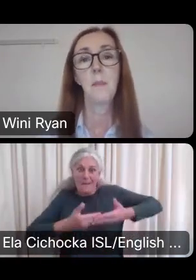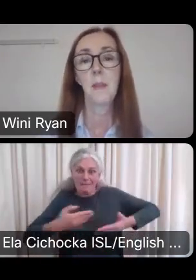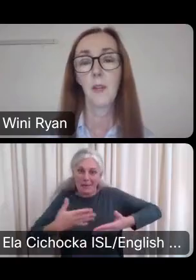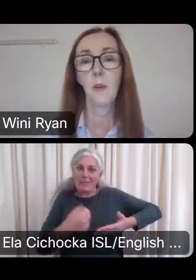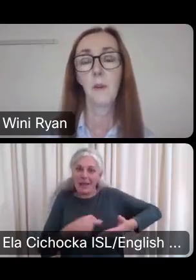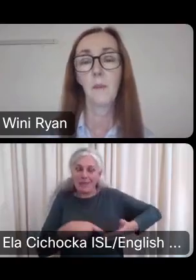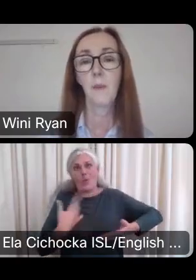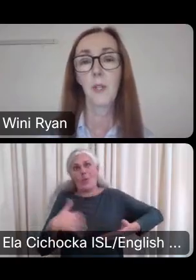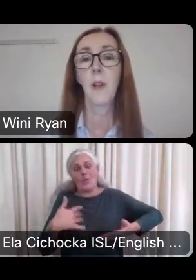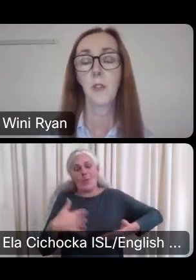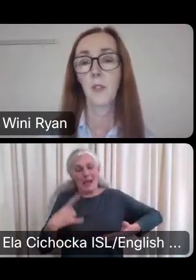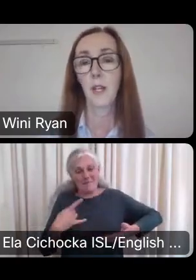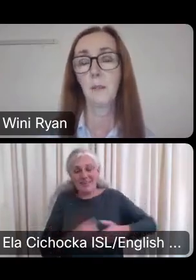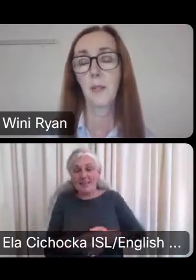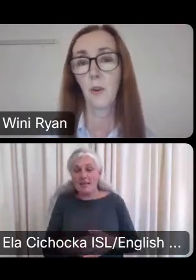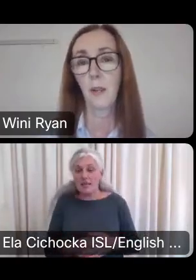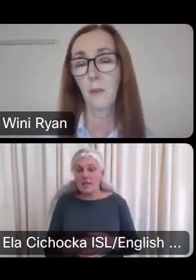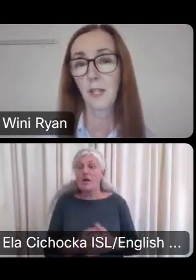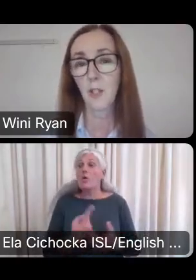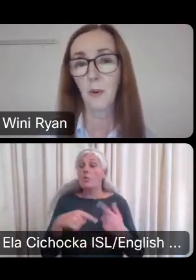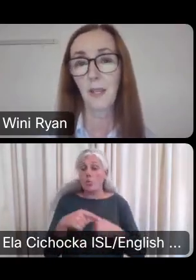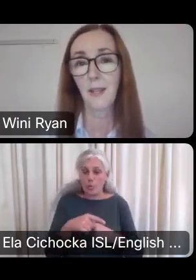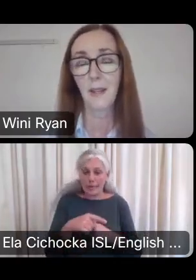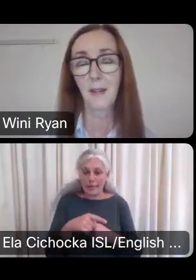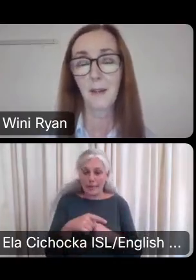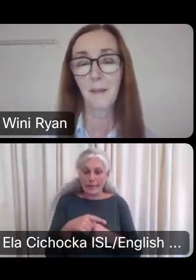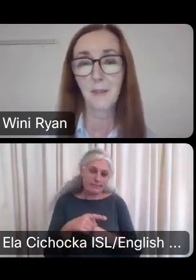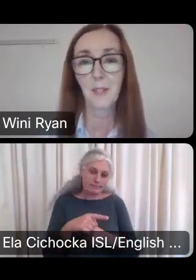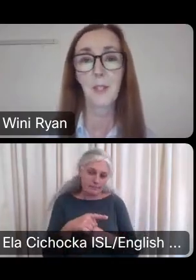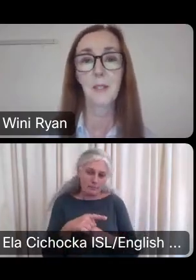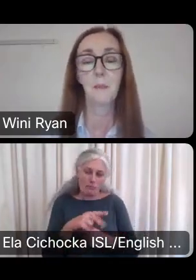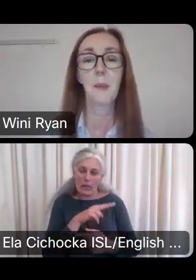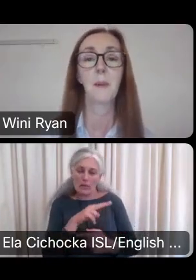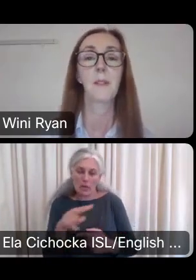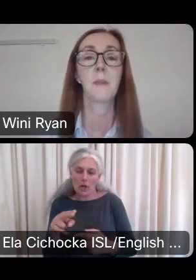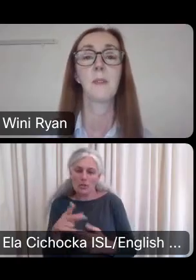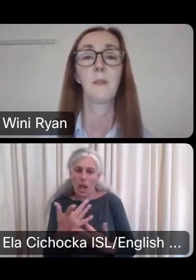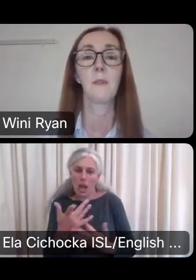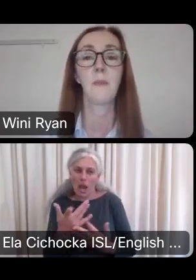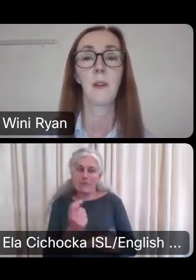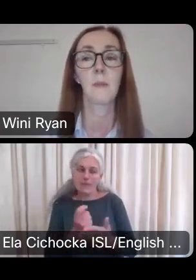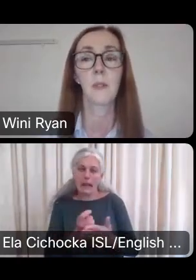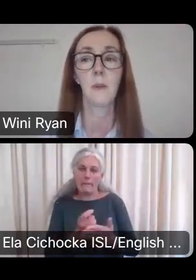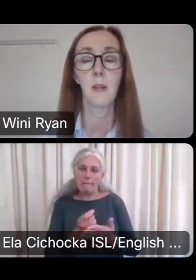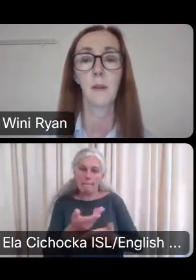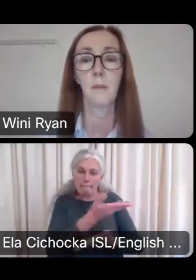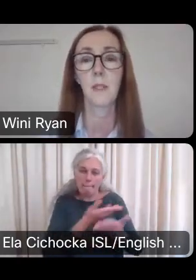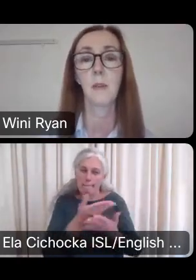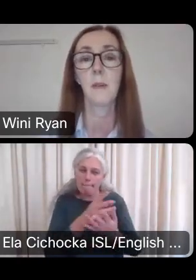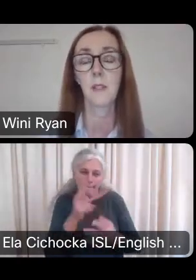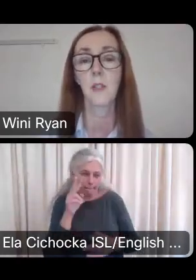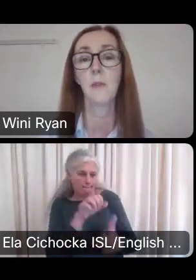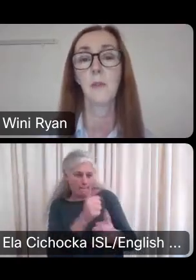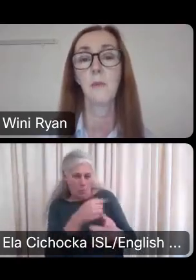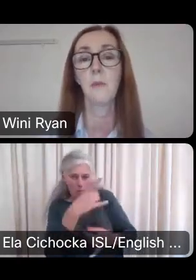It can, you know, we don't have a lot of time in talking to people sometimes to figure out what's going on, but